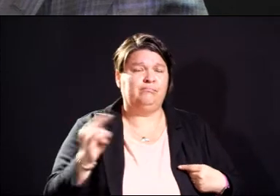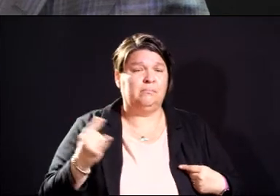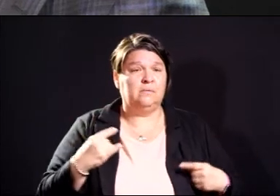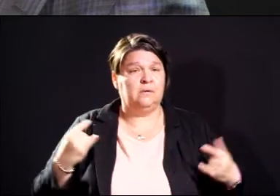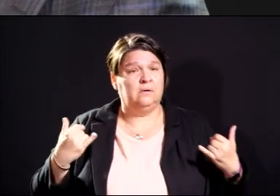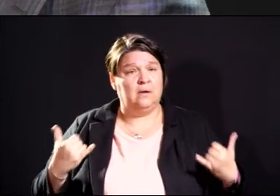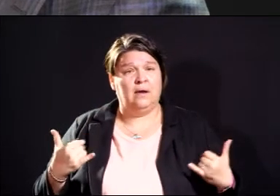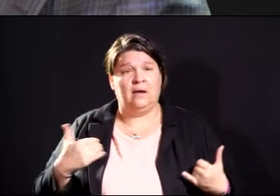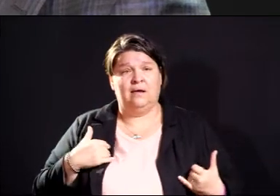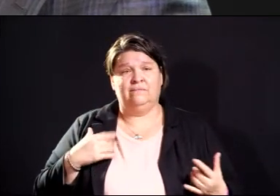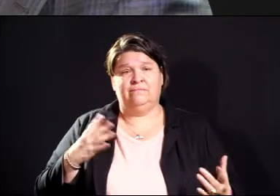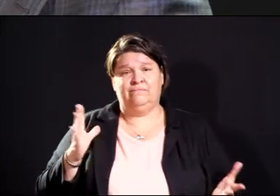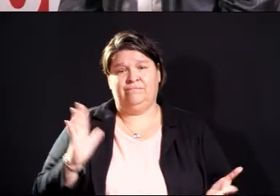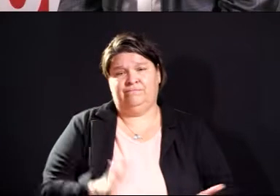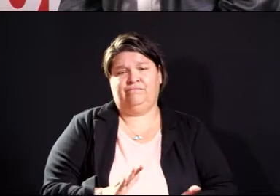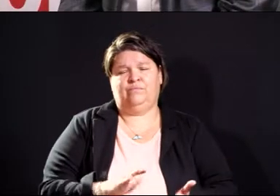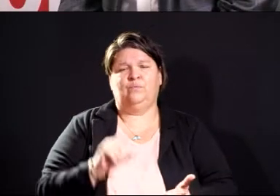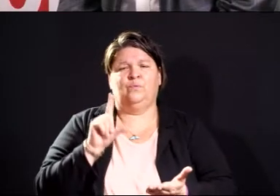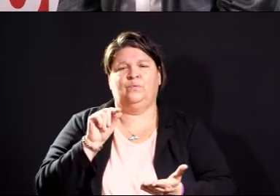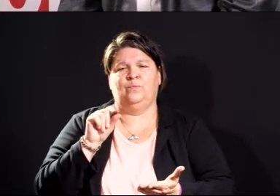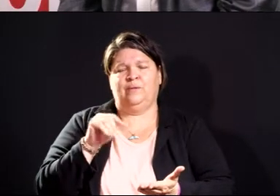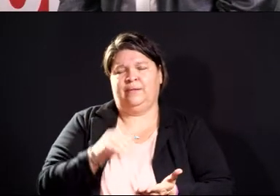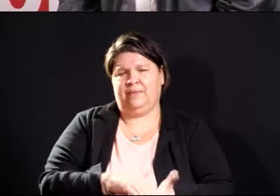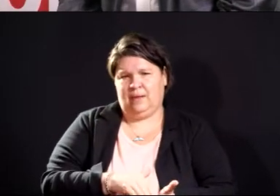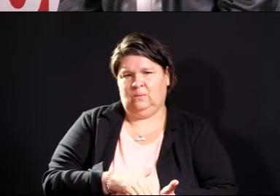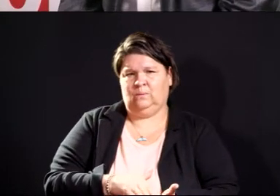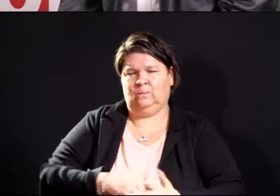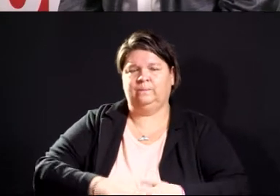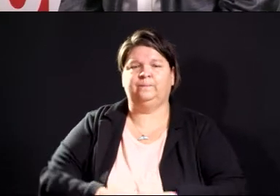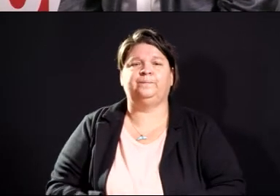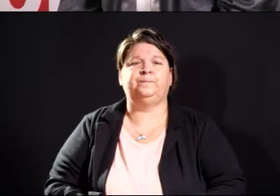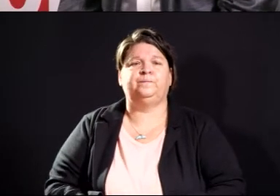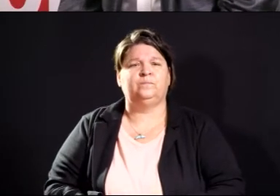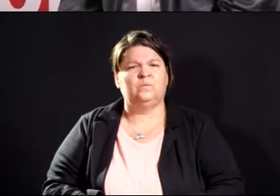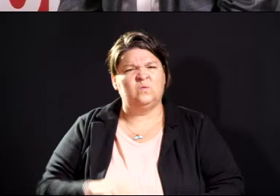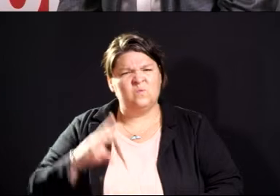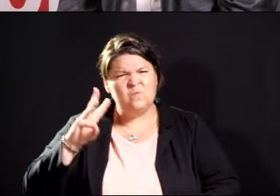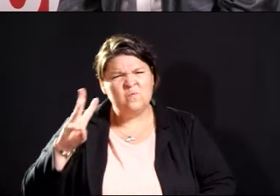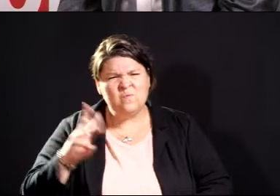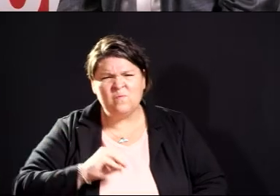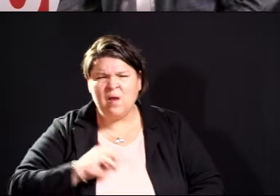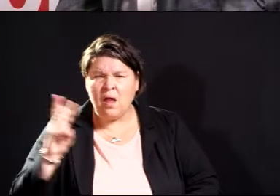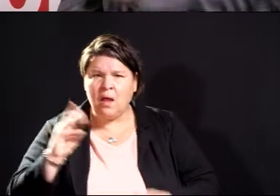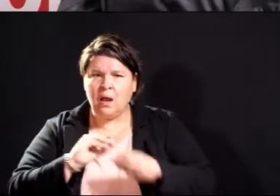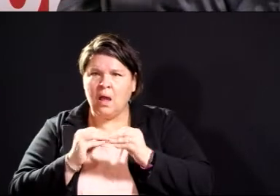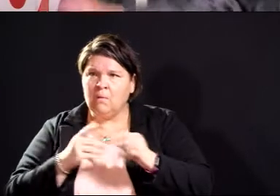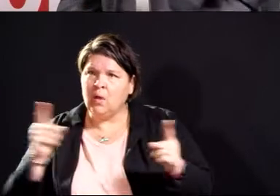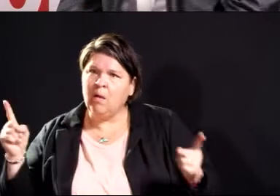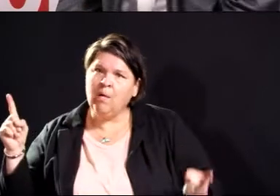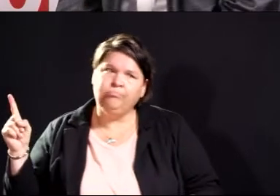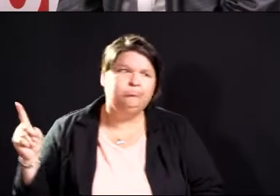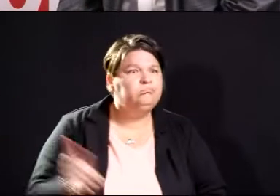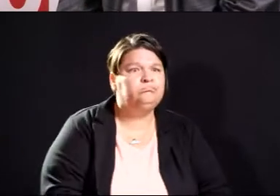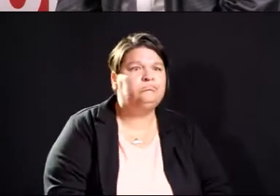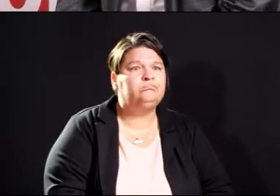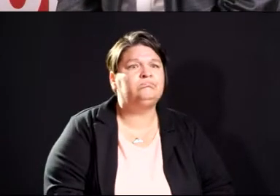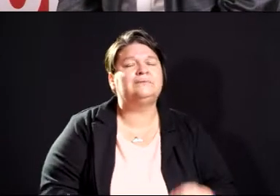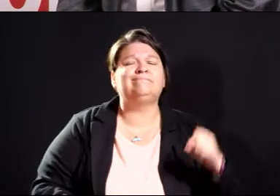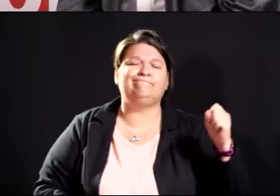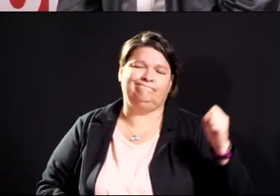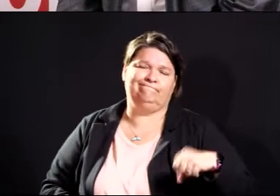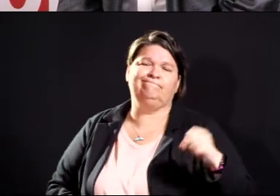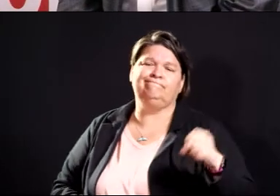Wow. That's a huge change. It is. And, you know, as you know, and you've been